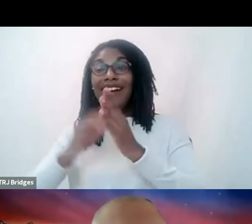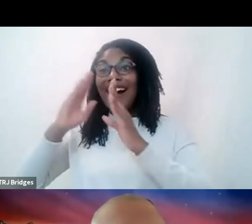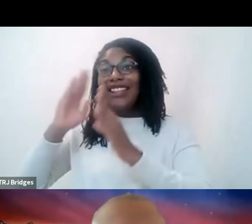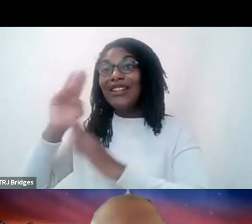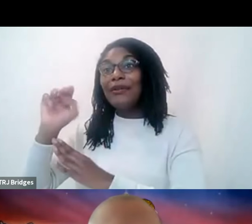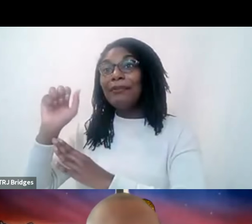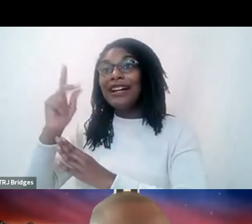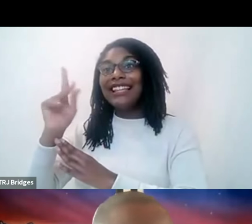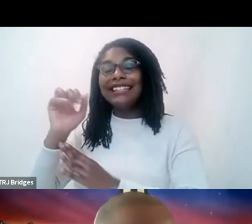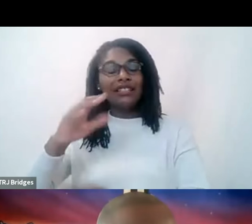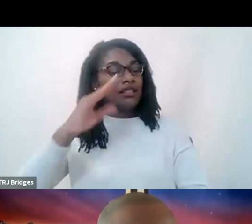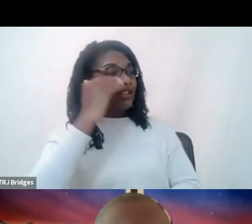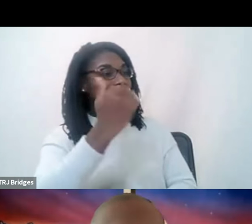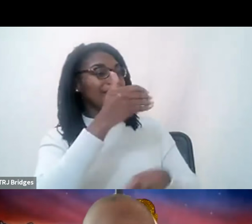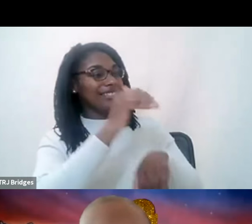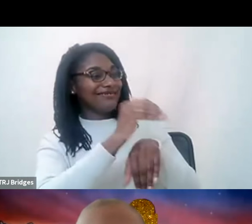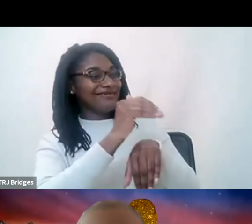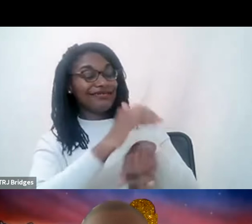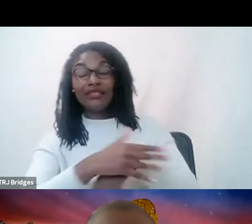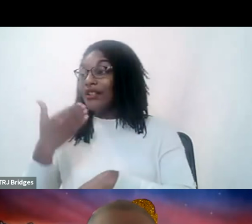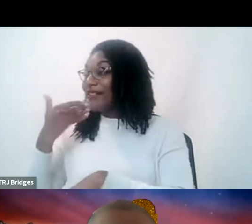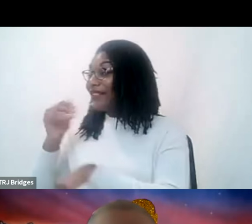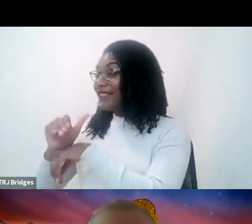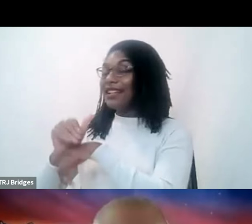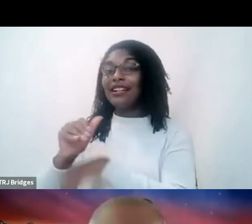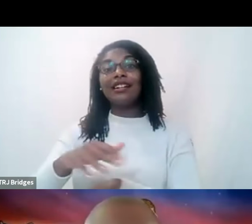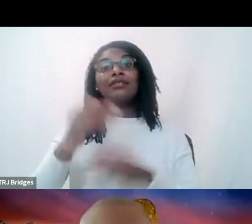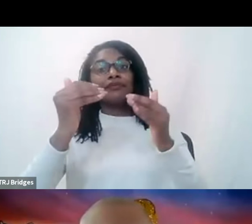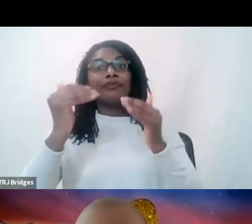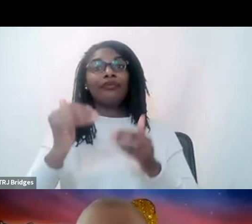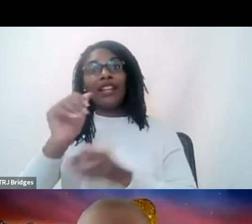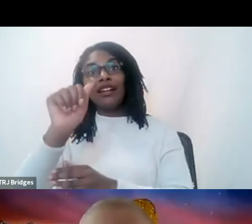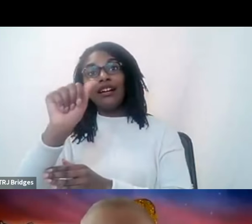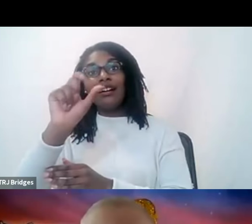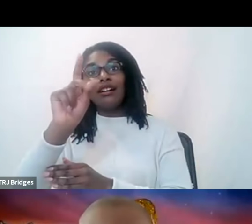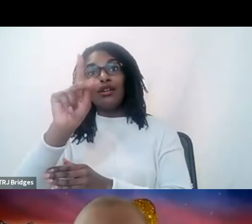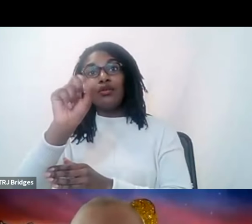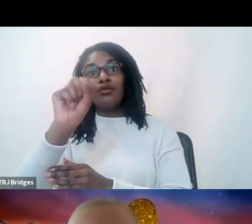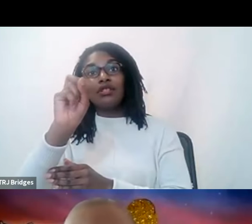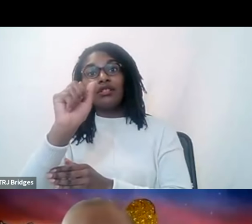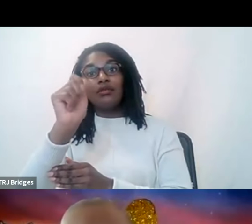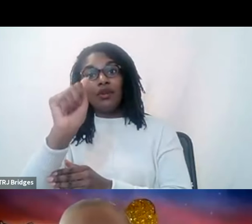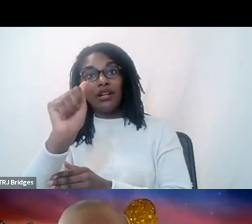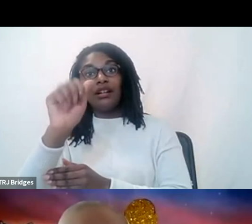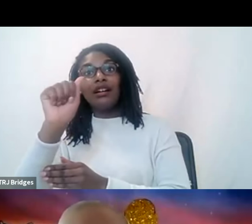Good evening. Good evening. Okosua Akoto was born and raised in DC.